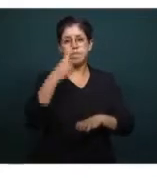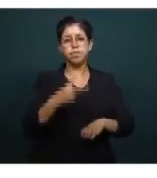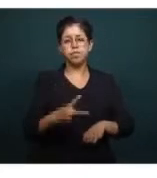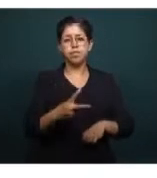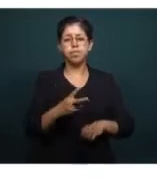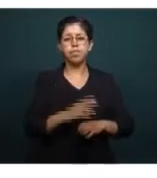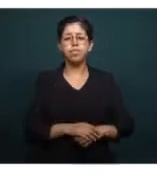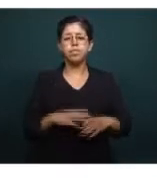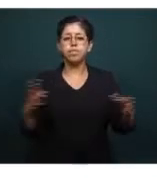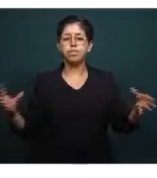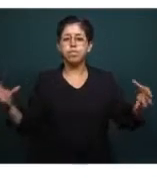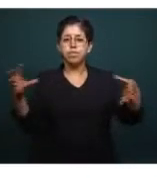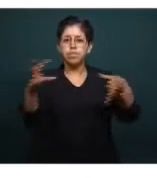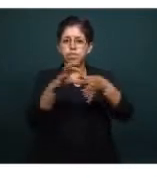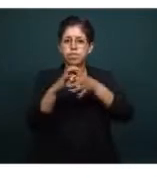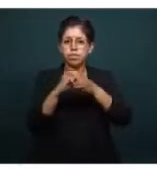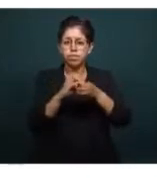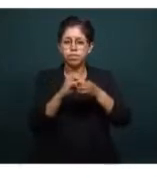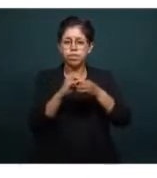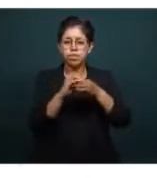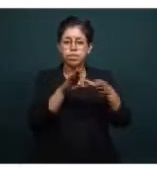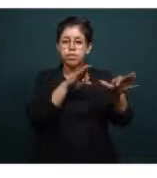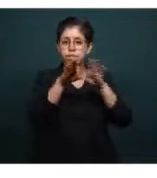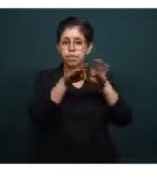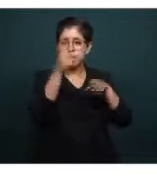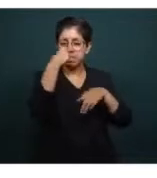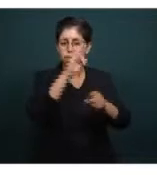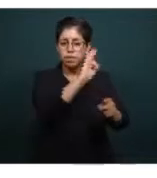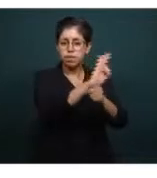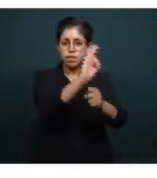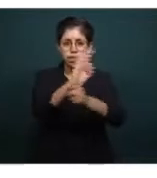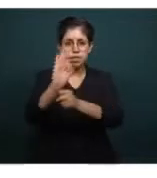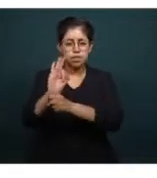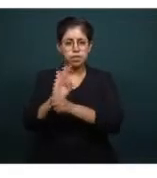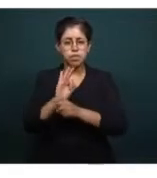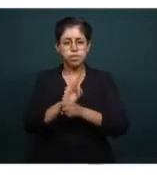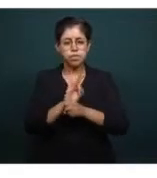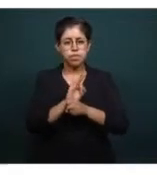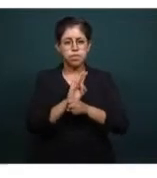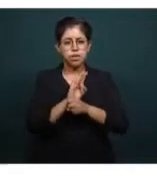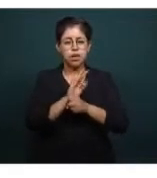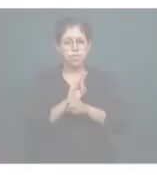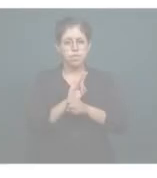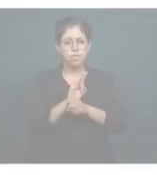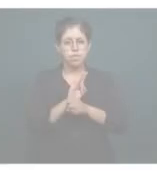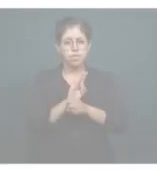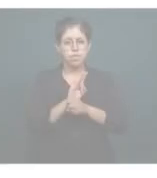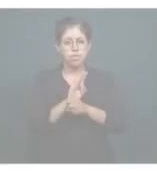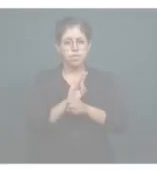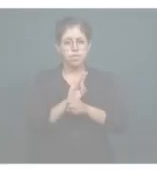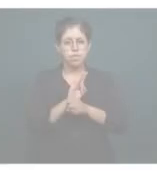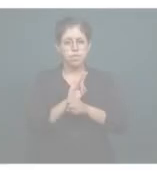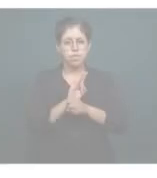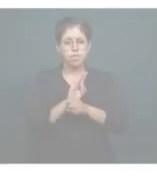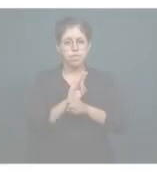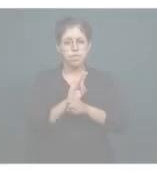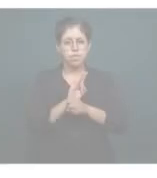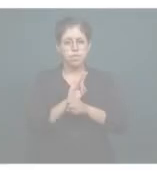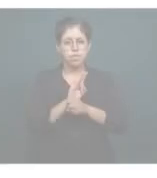from the Armada. And you can see the National Guard.